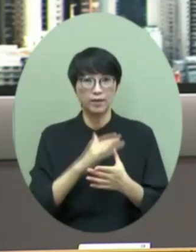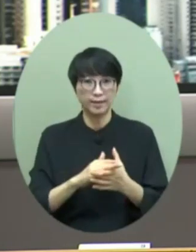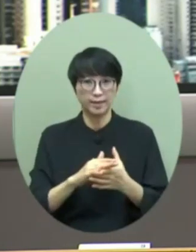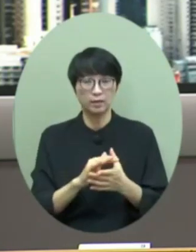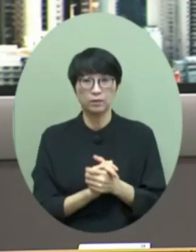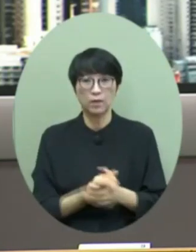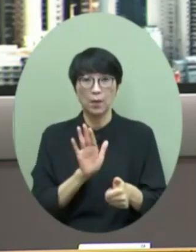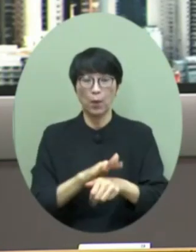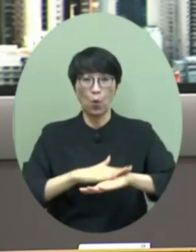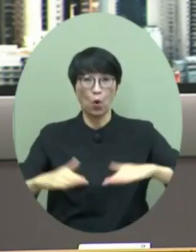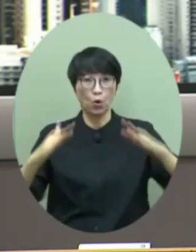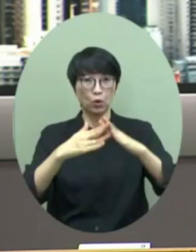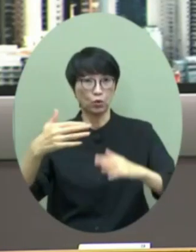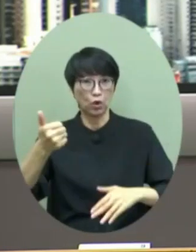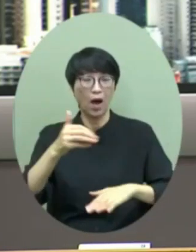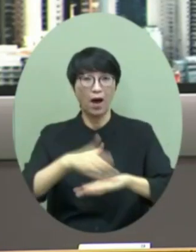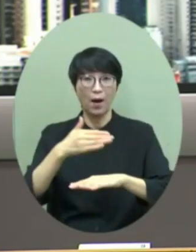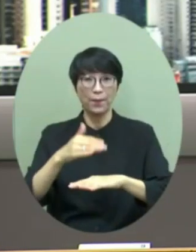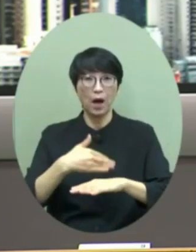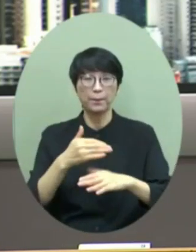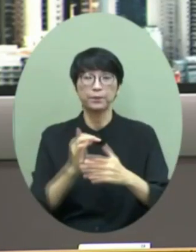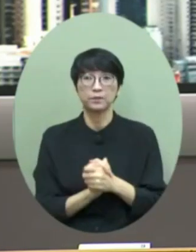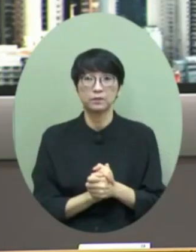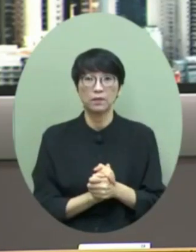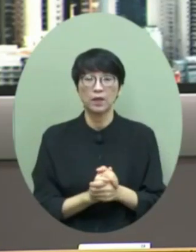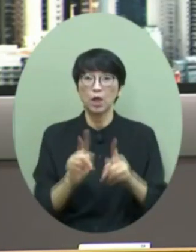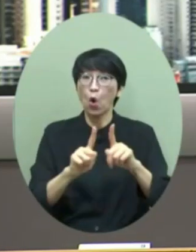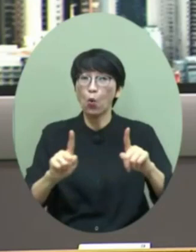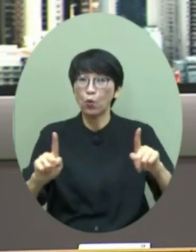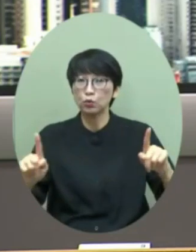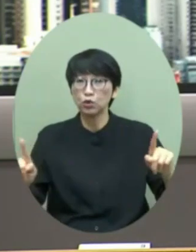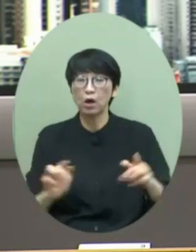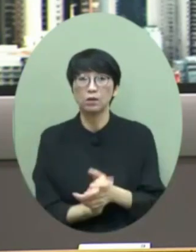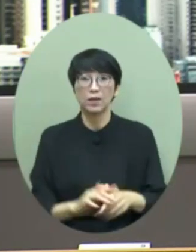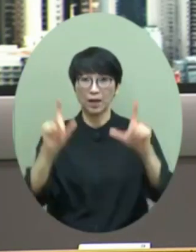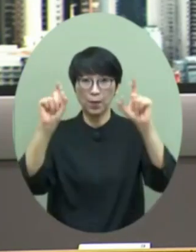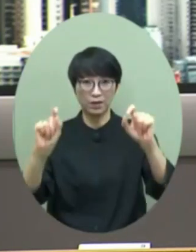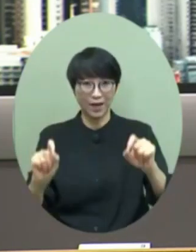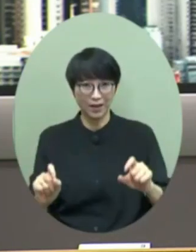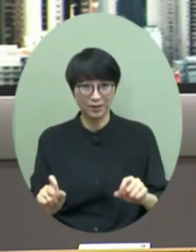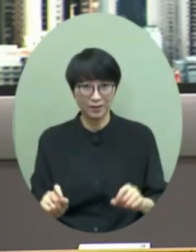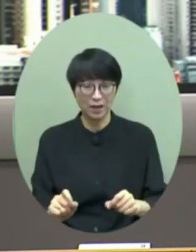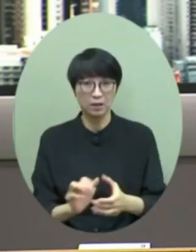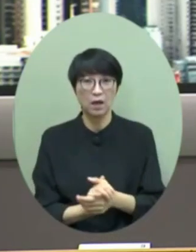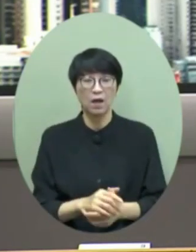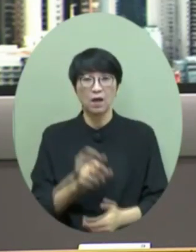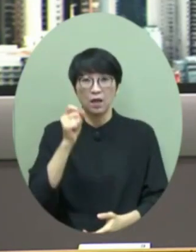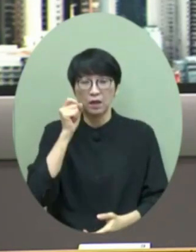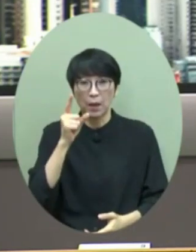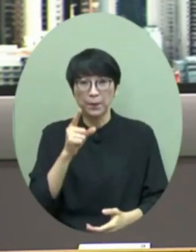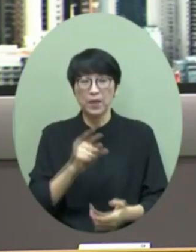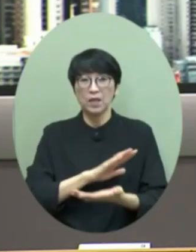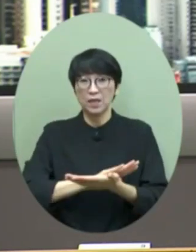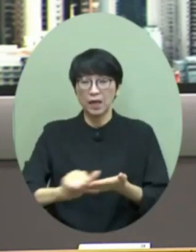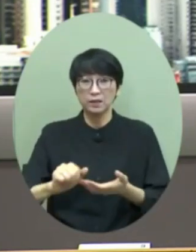his introductory remarks to highlight the penalty under this particular piece of law. So, but